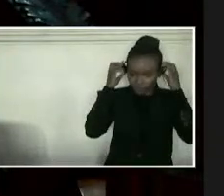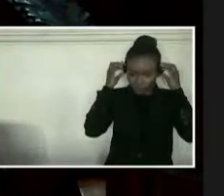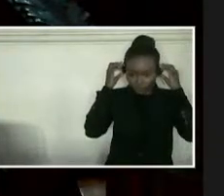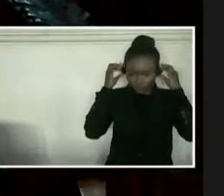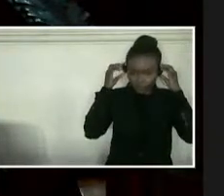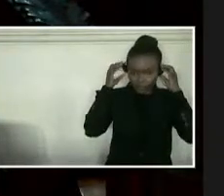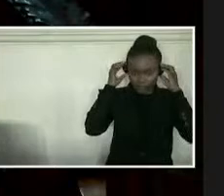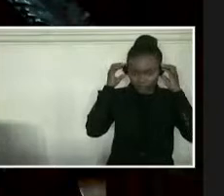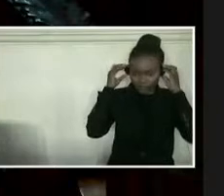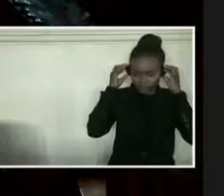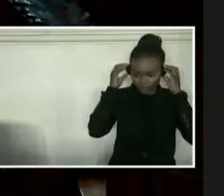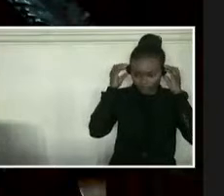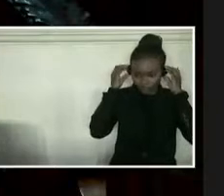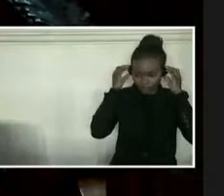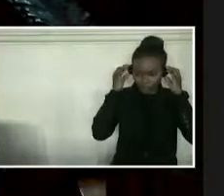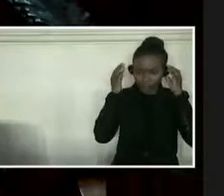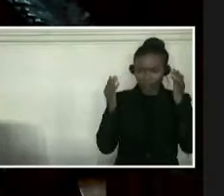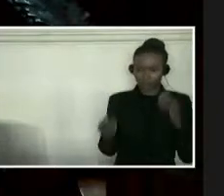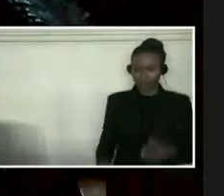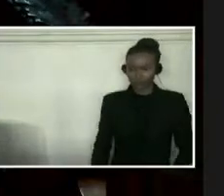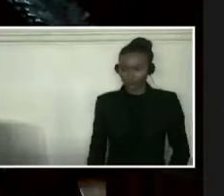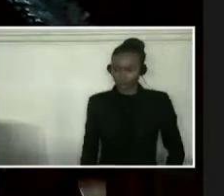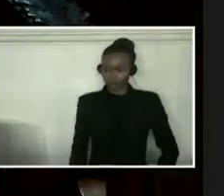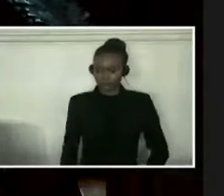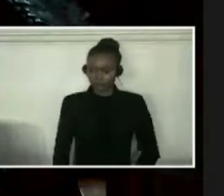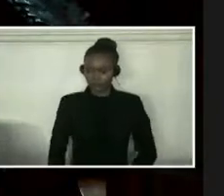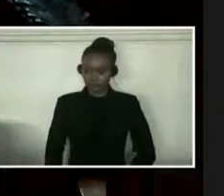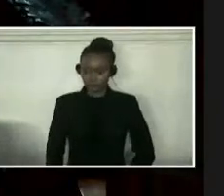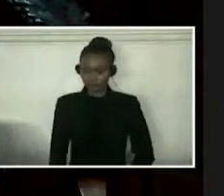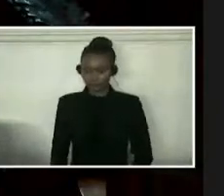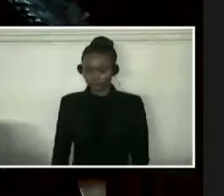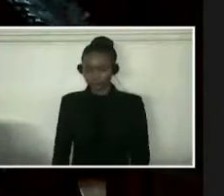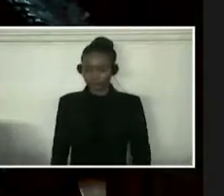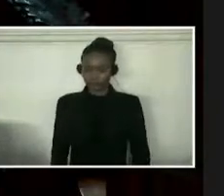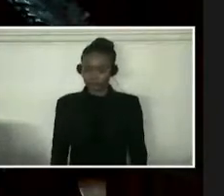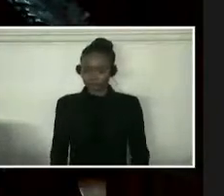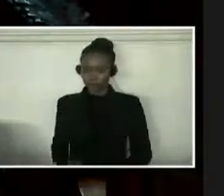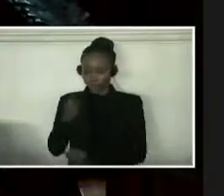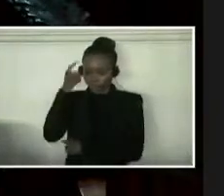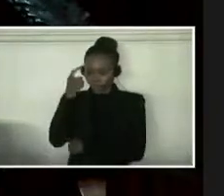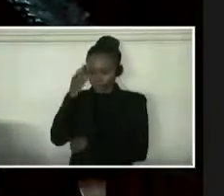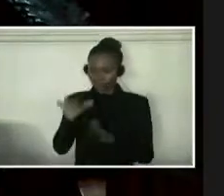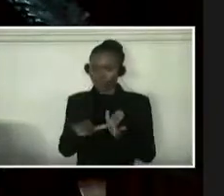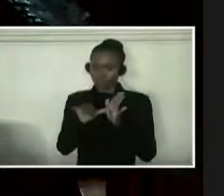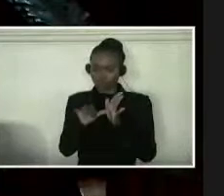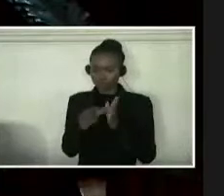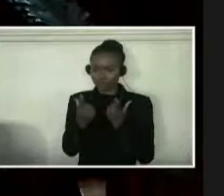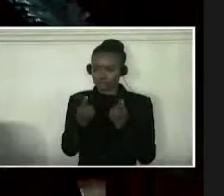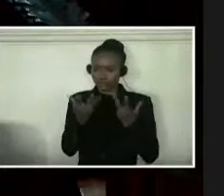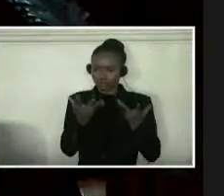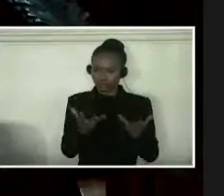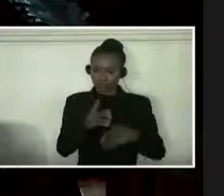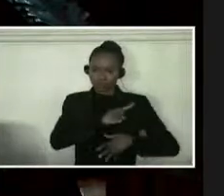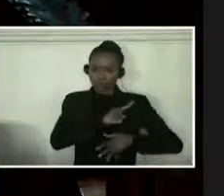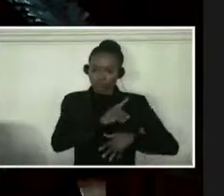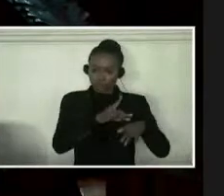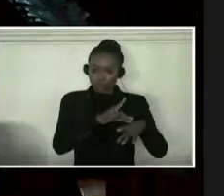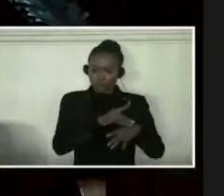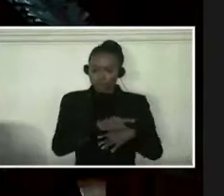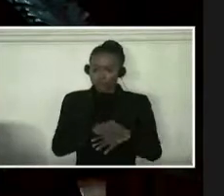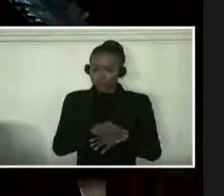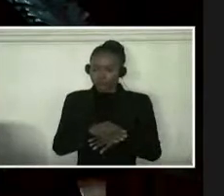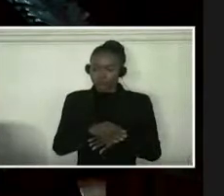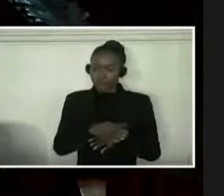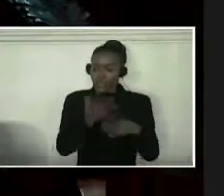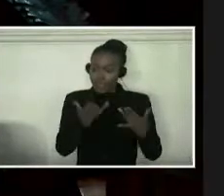becomes relevant and it resonates with the young people of today we thought it is necessary to do so uh slalom because the